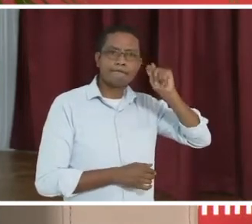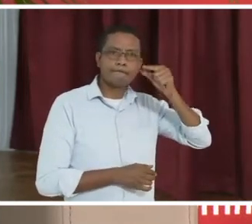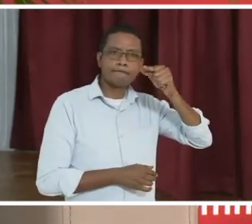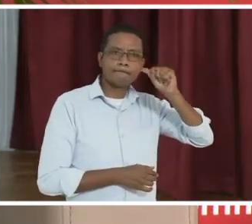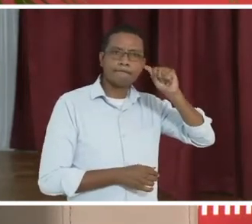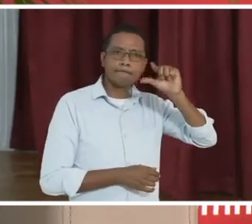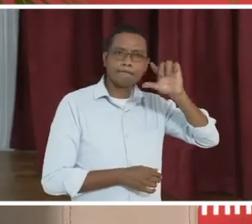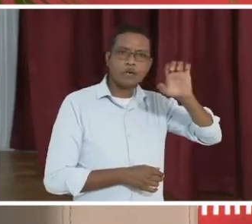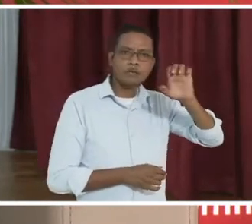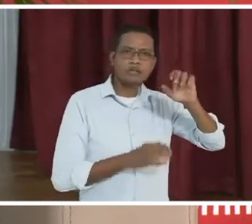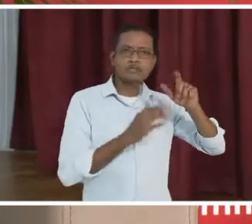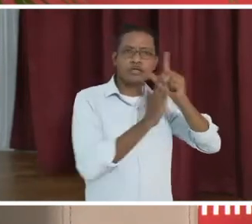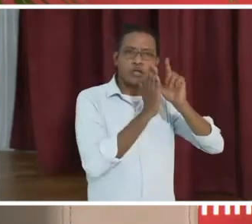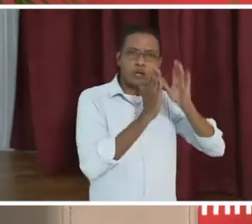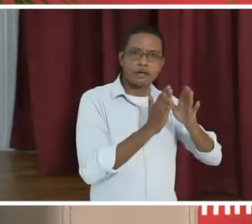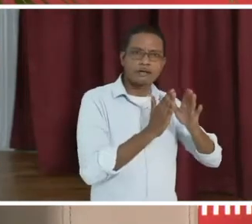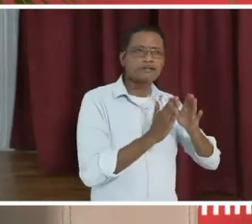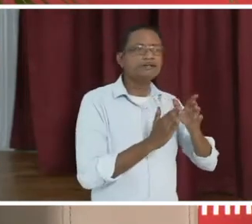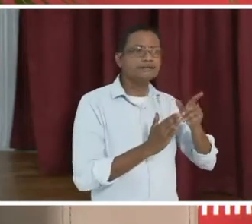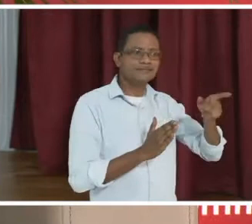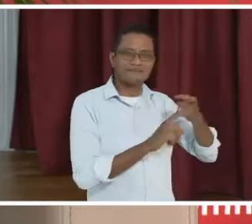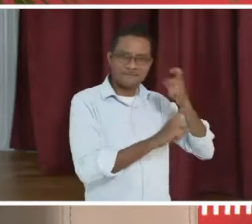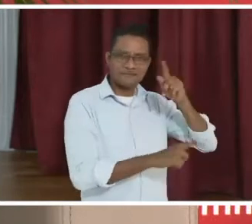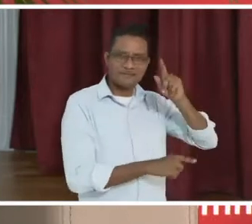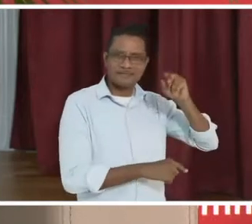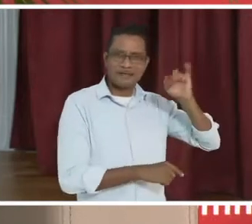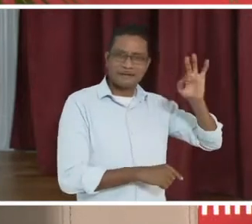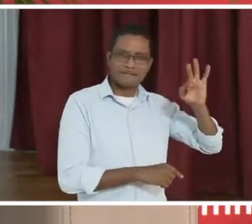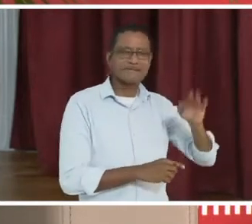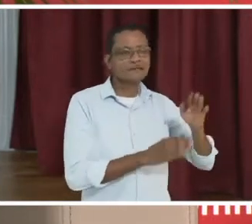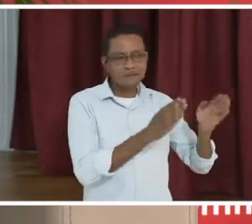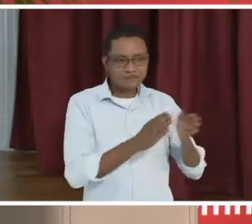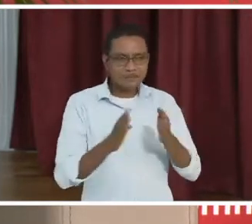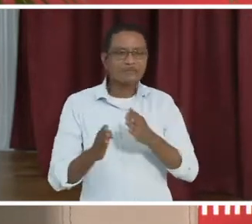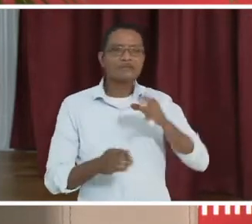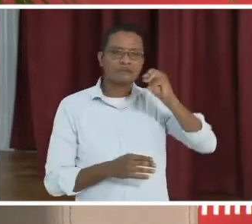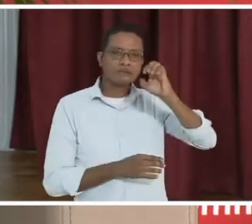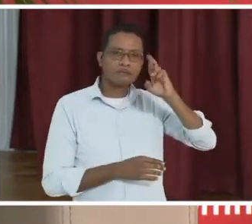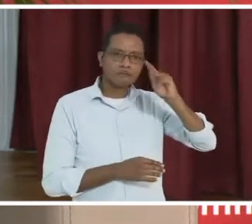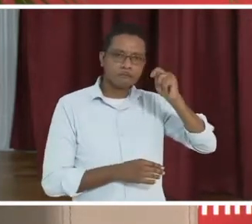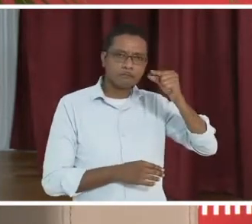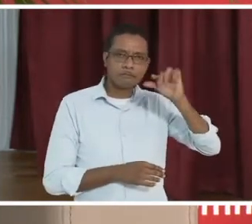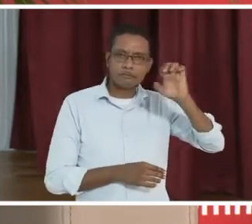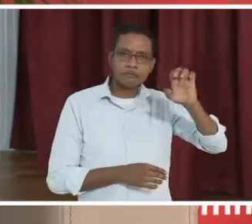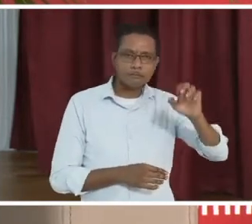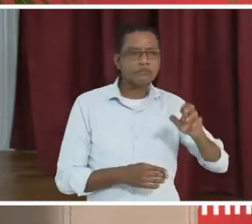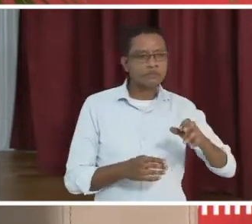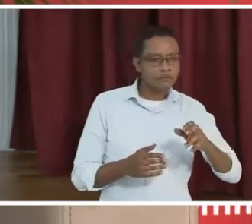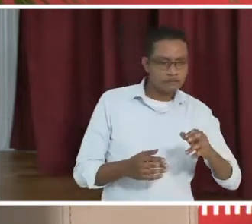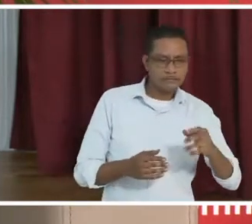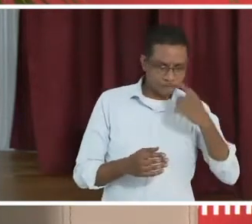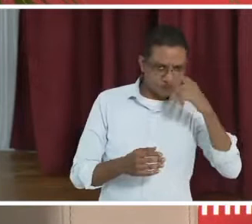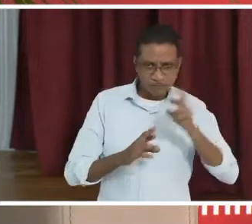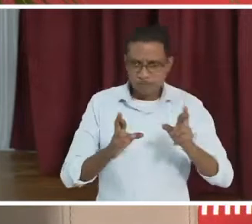mortgage, so that they will now be at the end of the process towards signing off and executing the documents. And that is